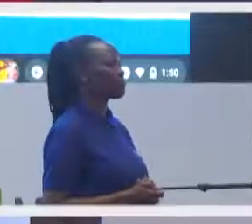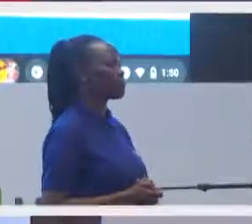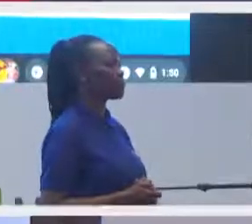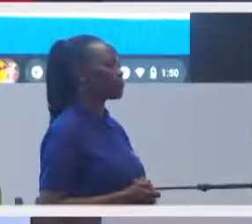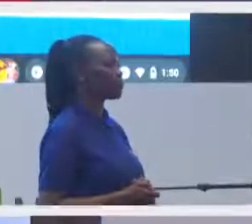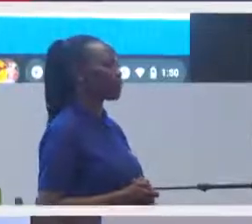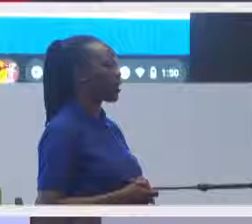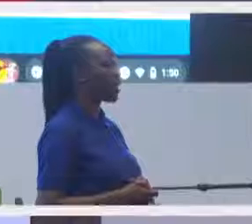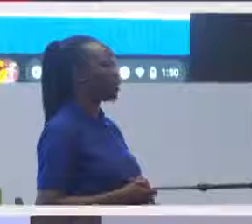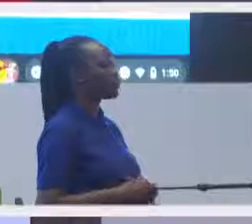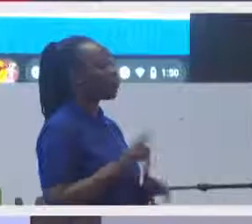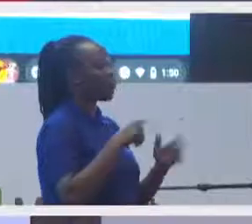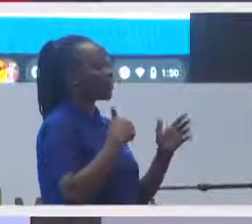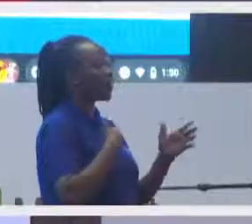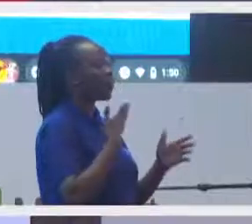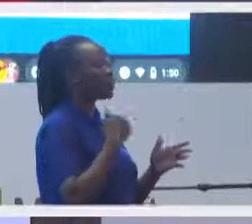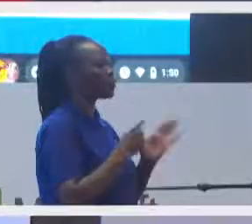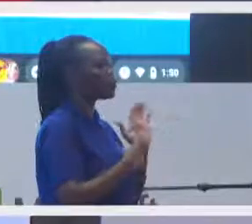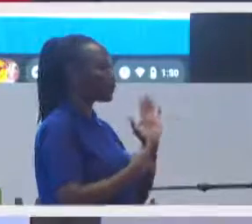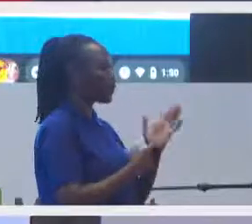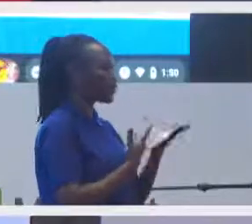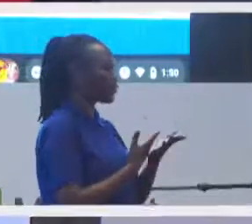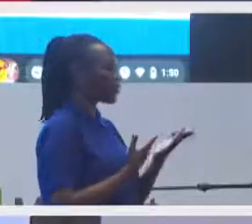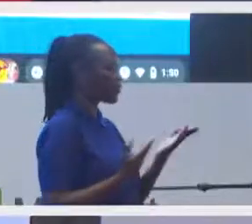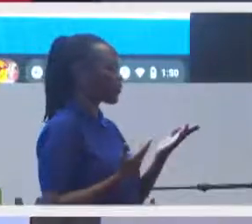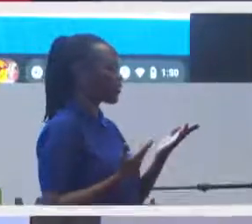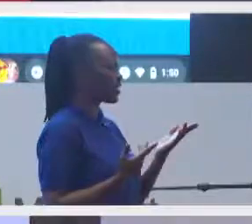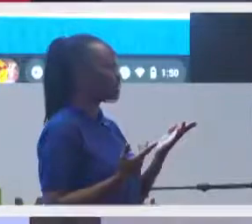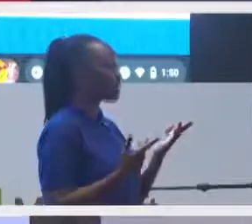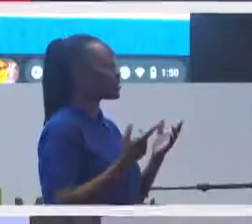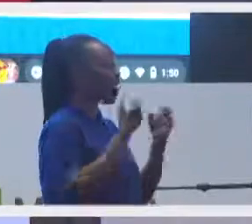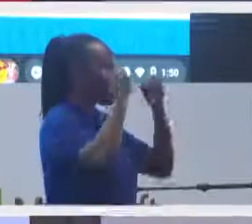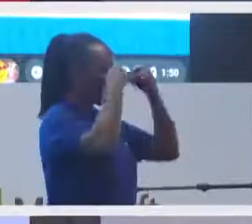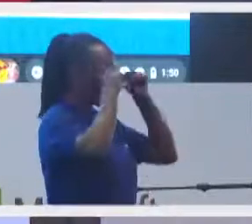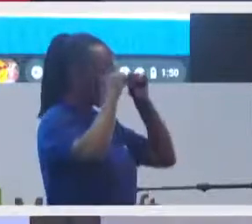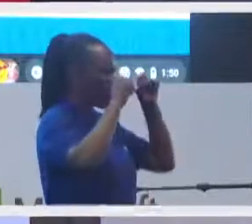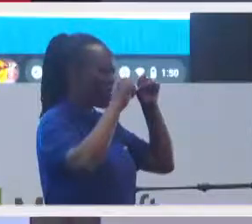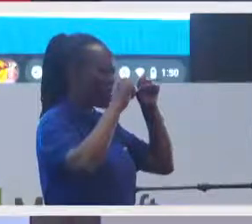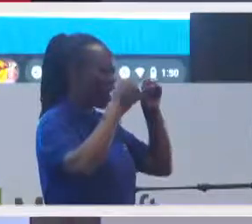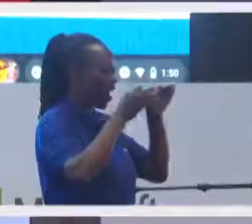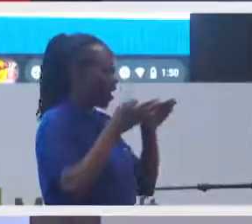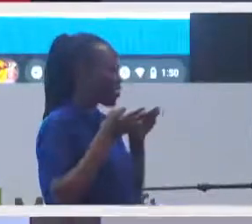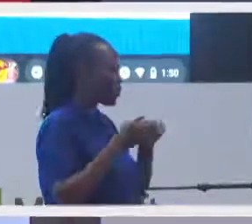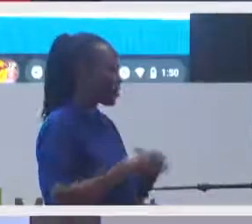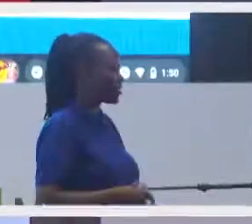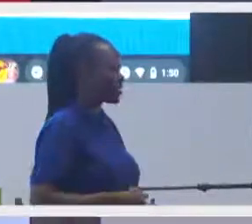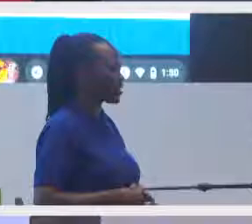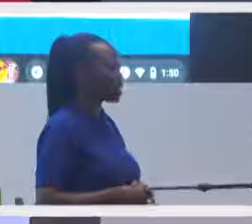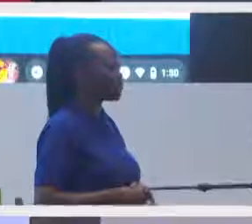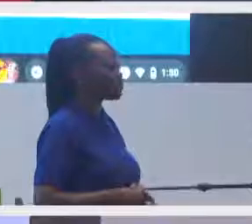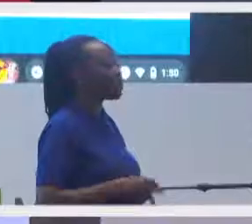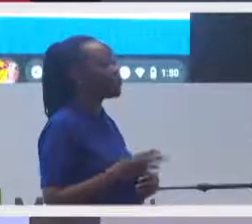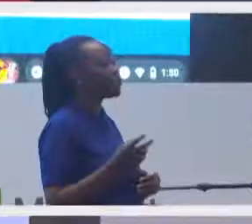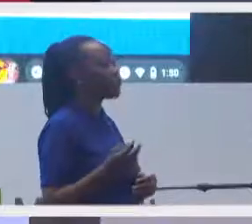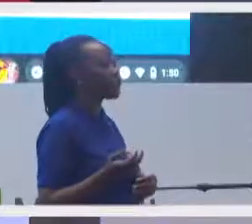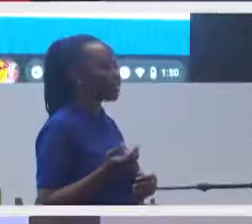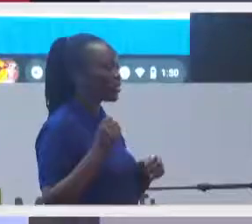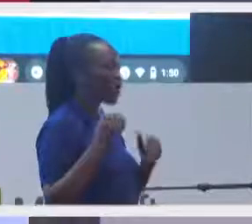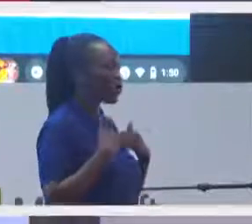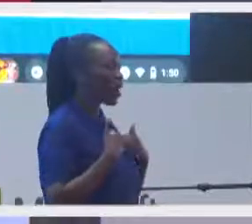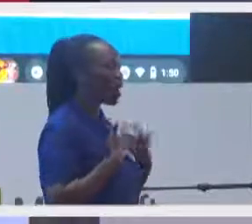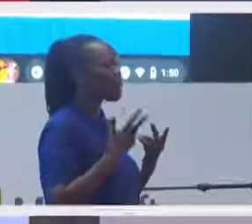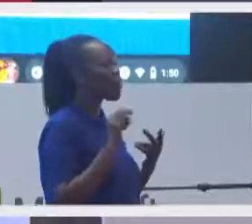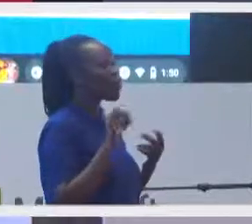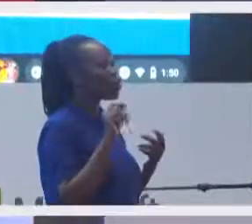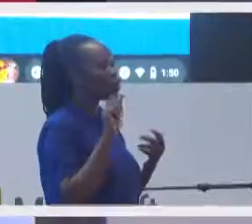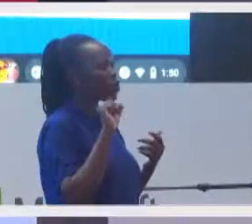what I want to show you now is the Google Lookout. So as you can see, you can have like modes in